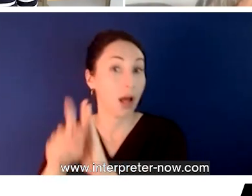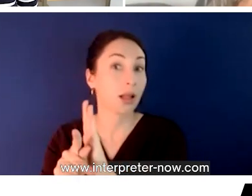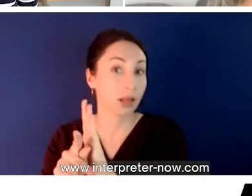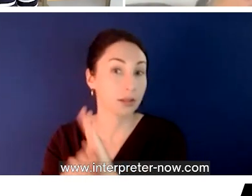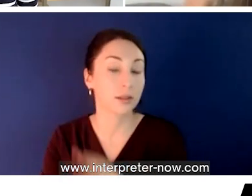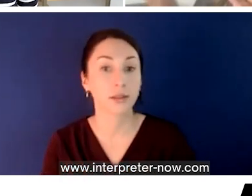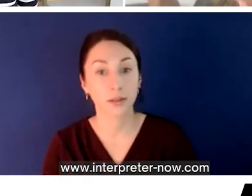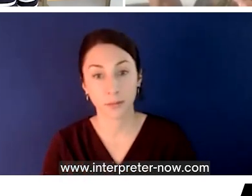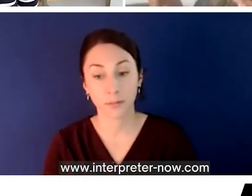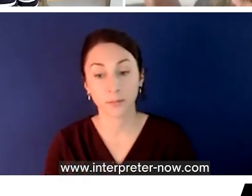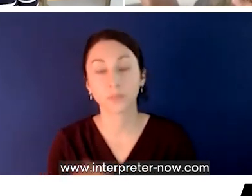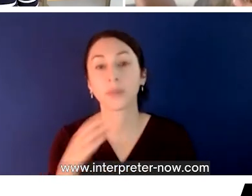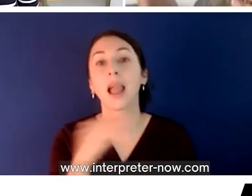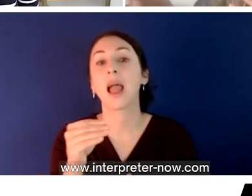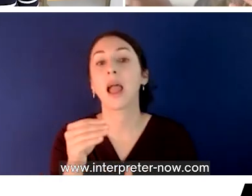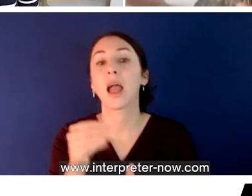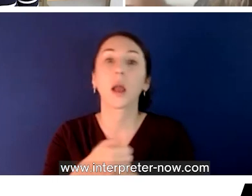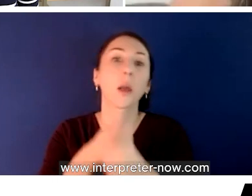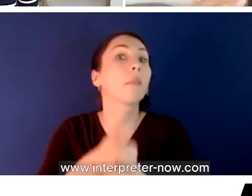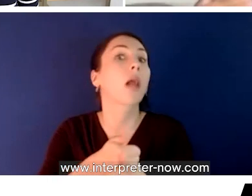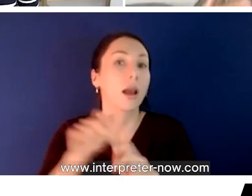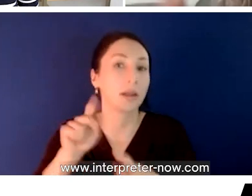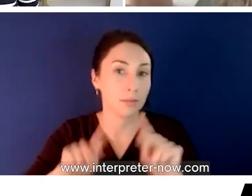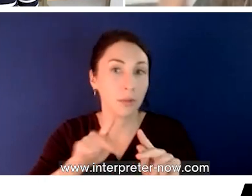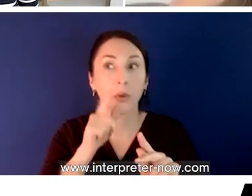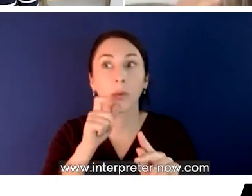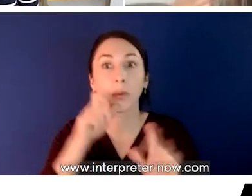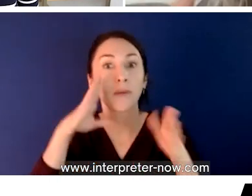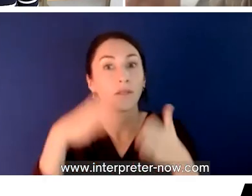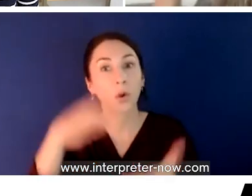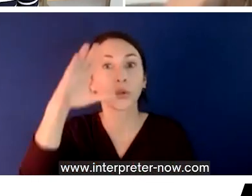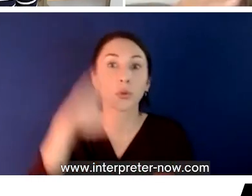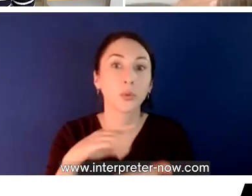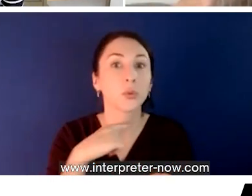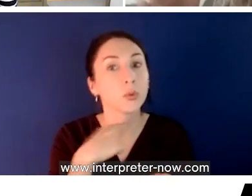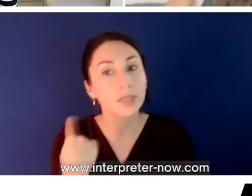change. And then there's compliant folks, right, who are focused on reducing risk,